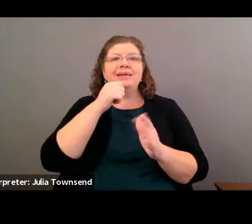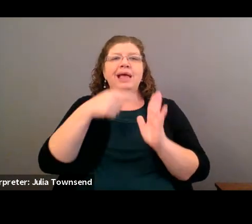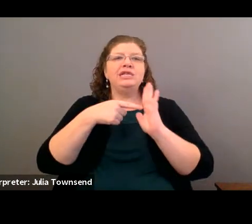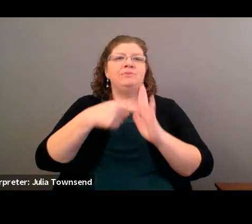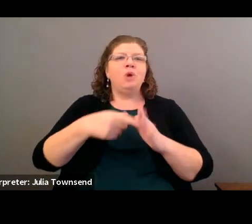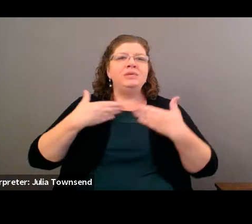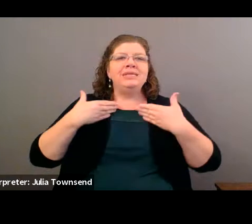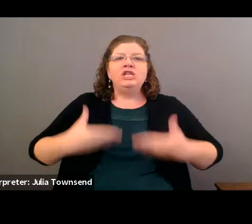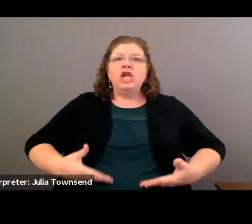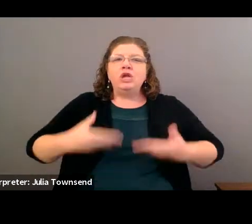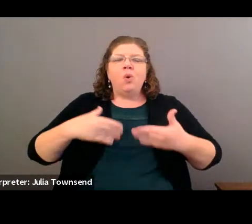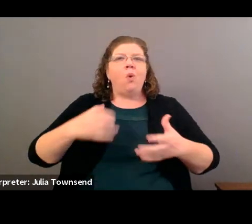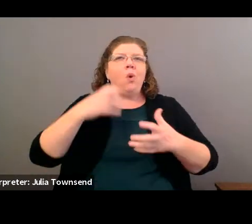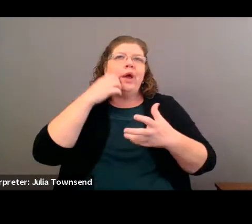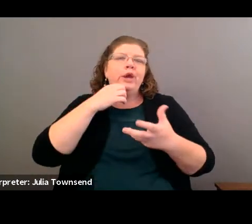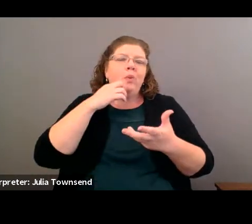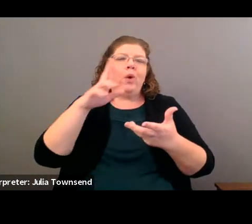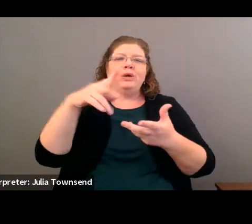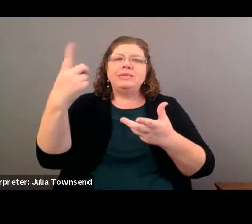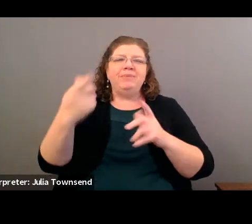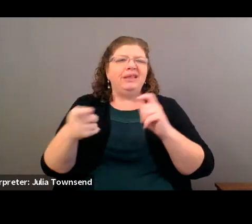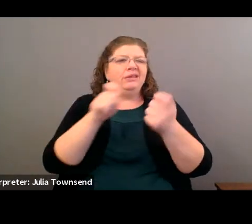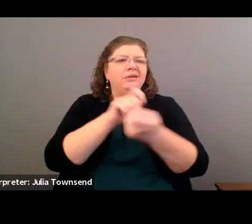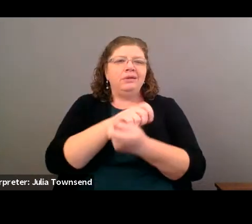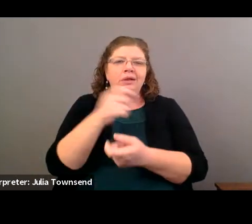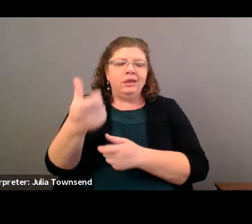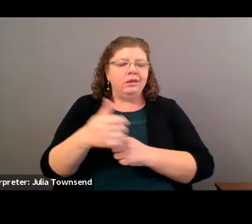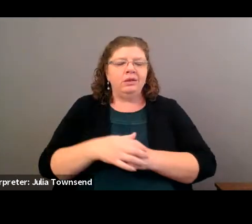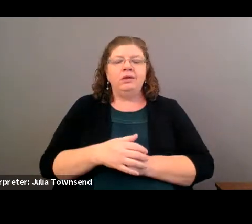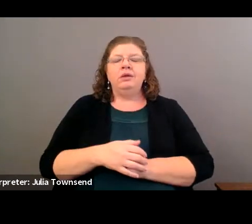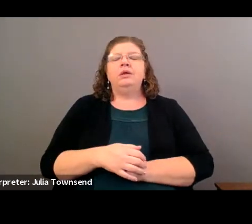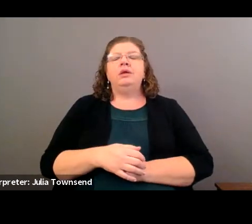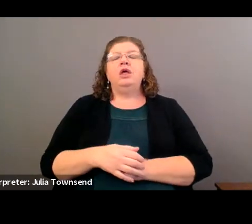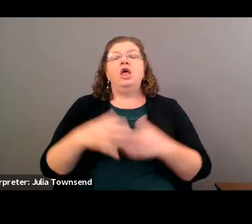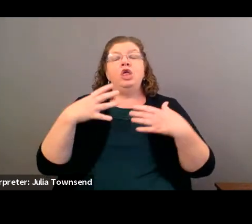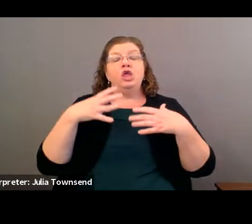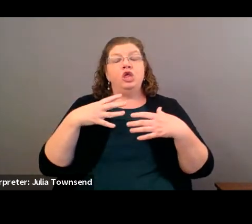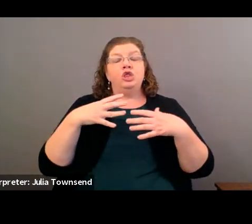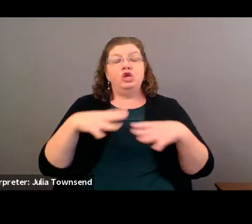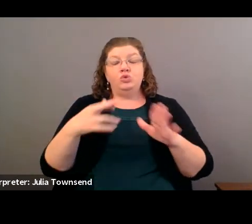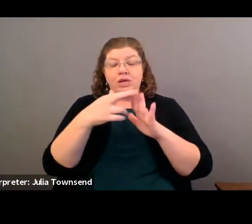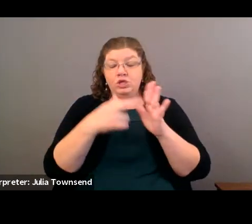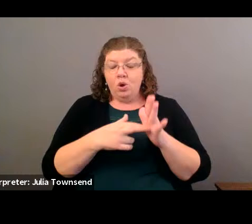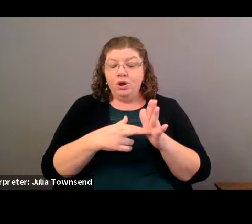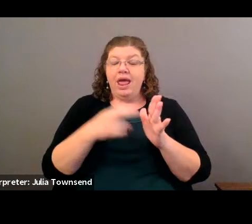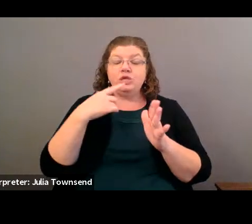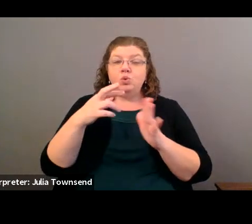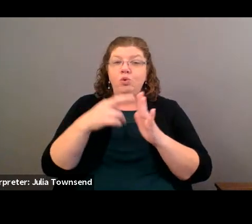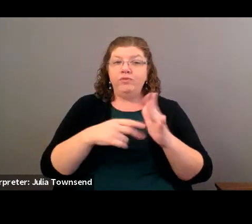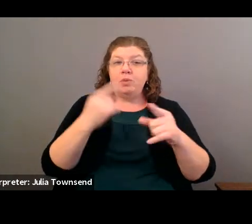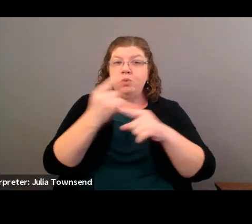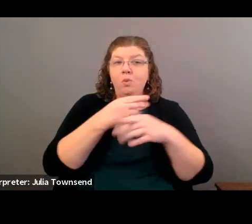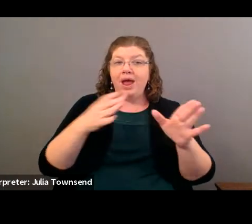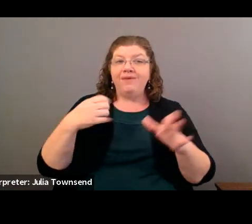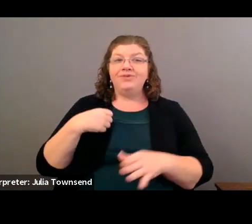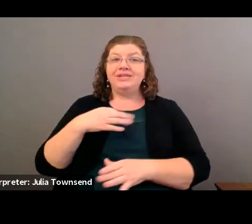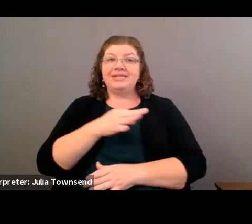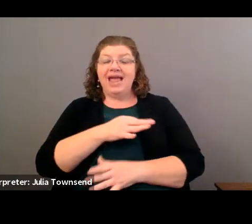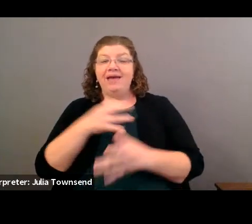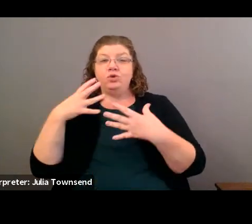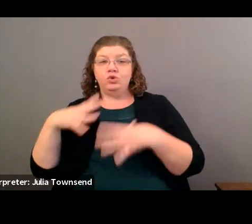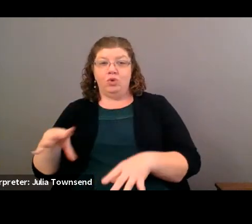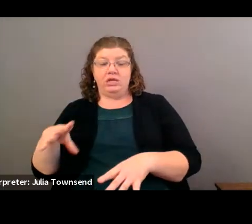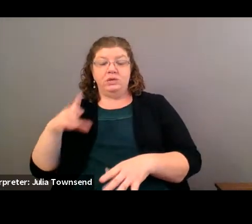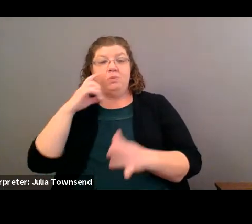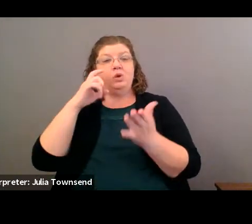underwear instead of torso and undergarments. The dress code actually already has rules articulating the appropriate way for staff to dress code a student, but we have